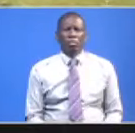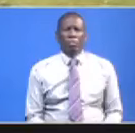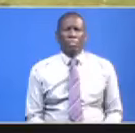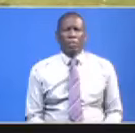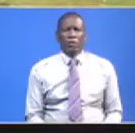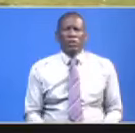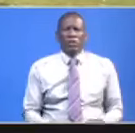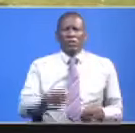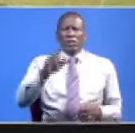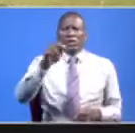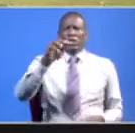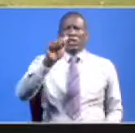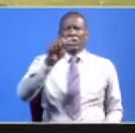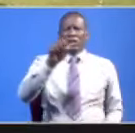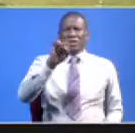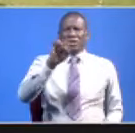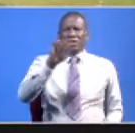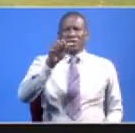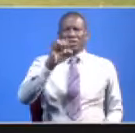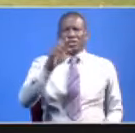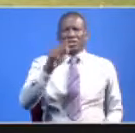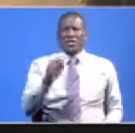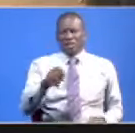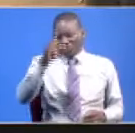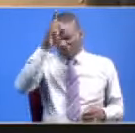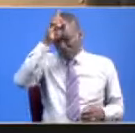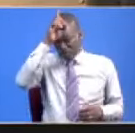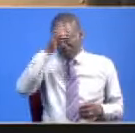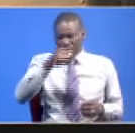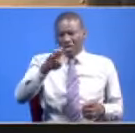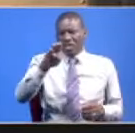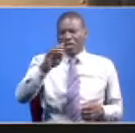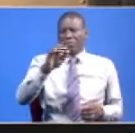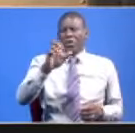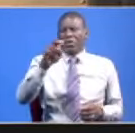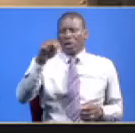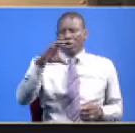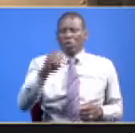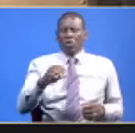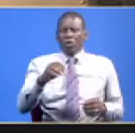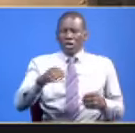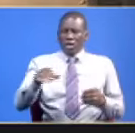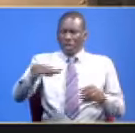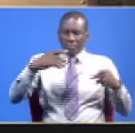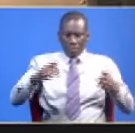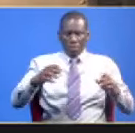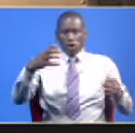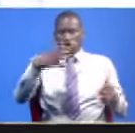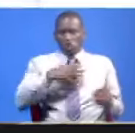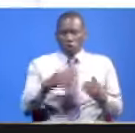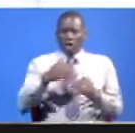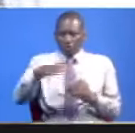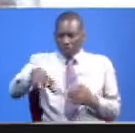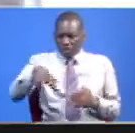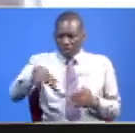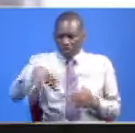In Kasisit, a remote village in Baringo County, residents are reeling in shock after the chilling discovery